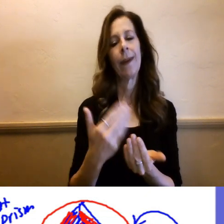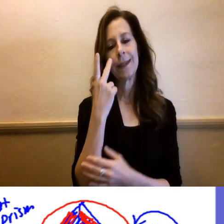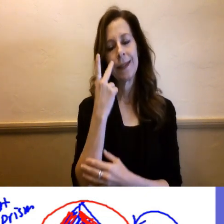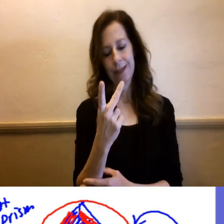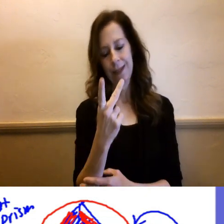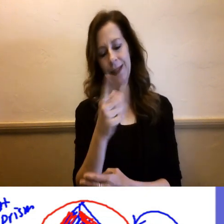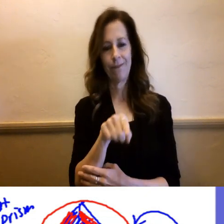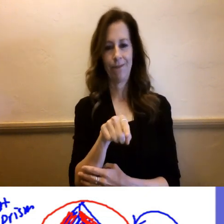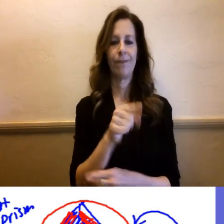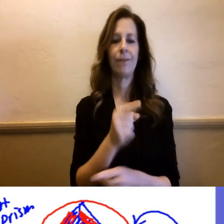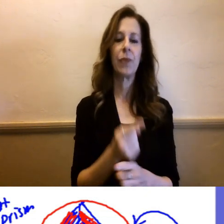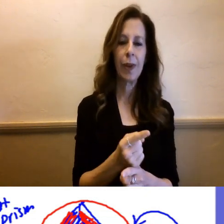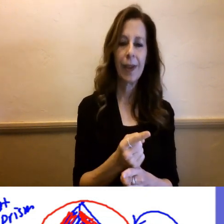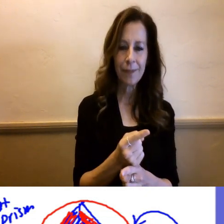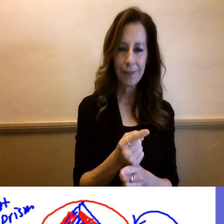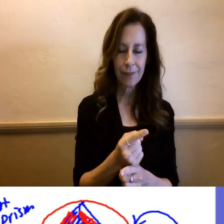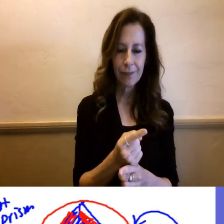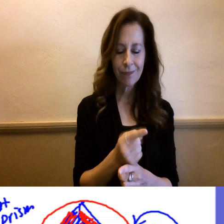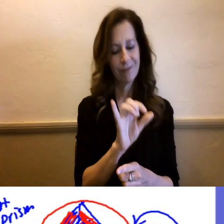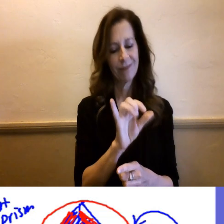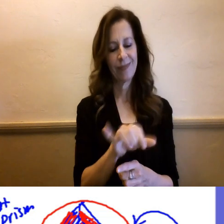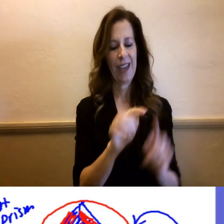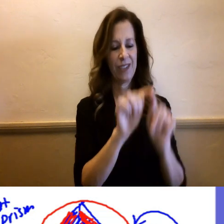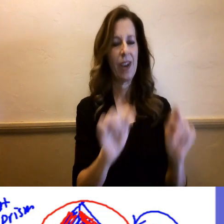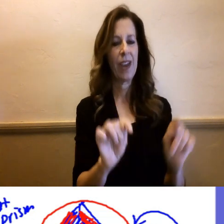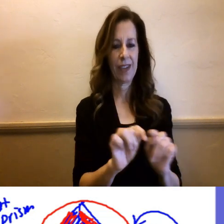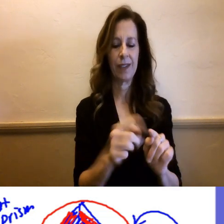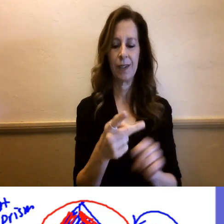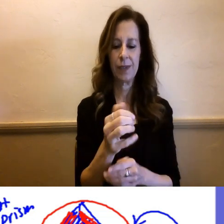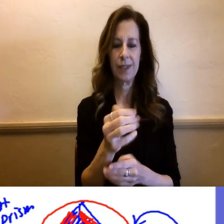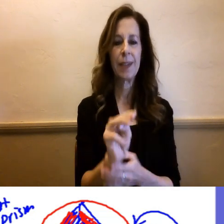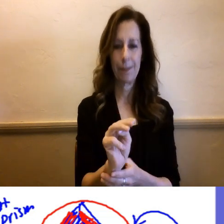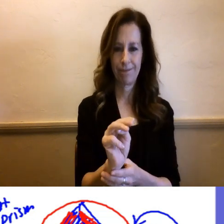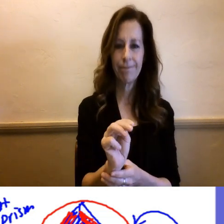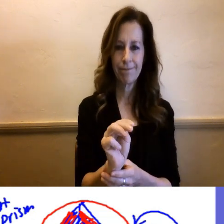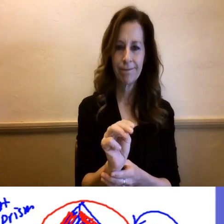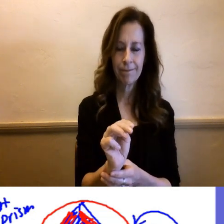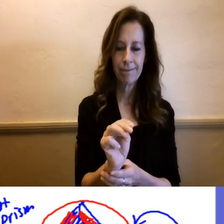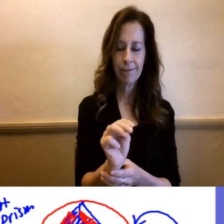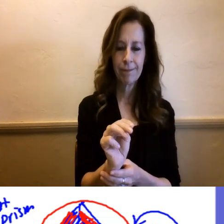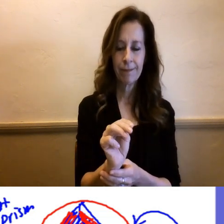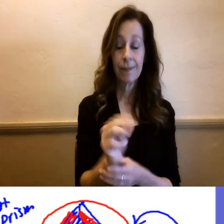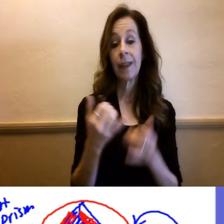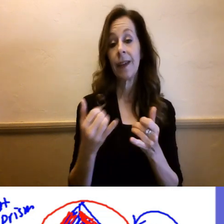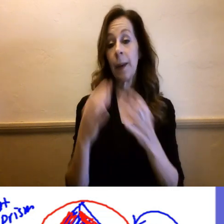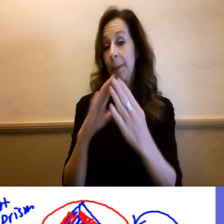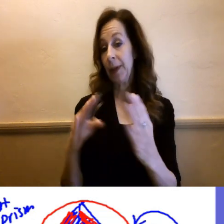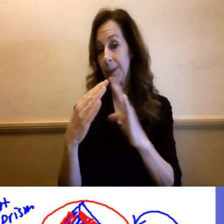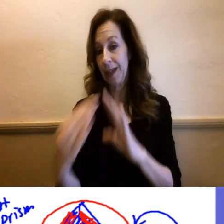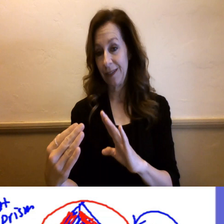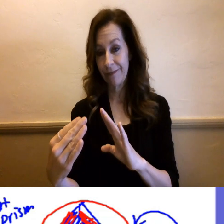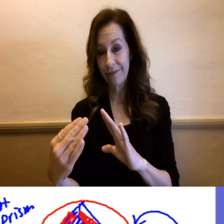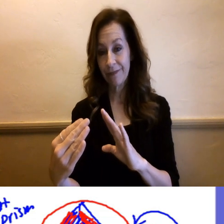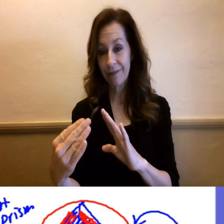so I can easily see it in its upright position and be like, oh yeah, that's a triangular prism. Okay. Now